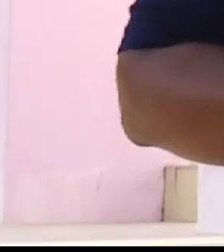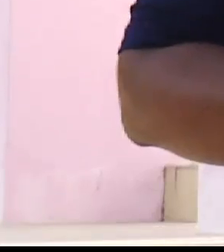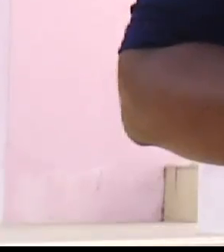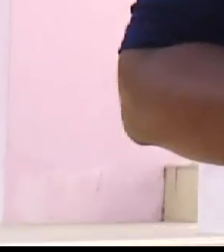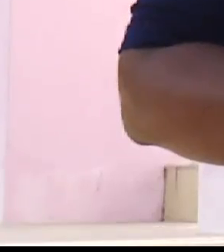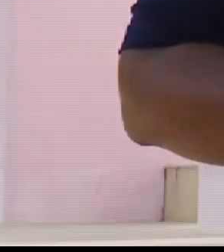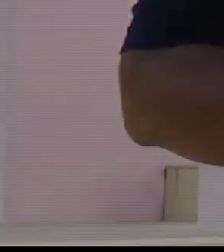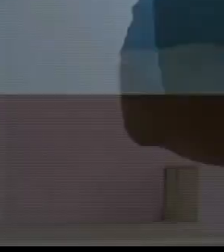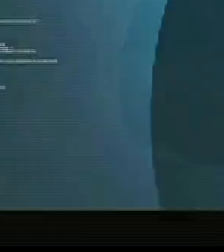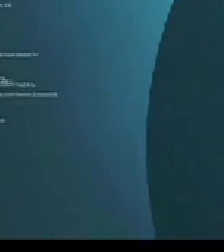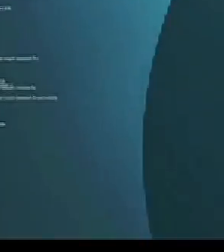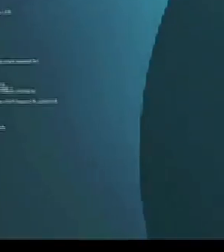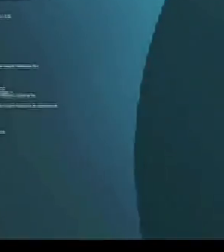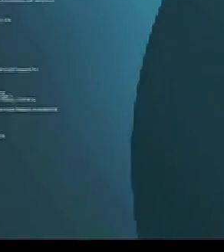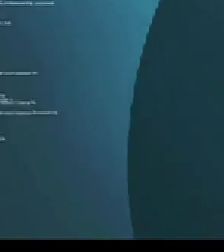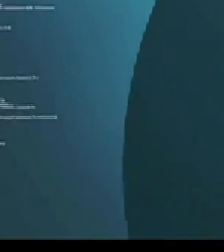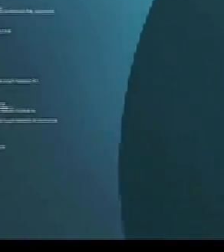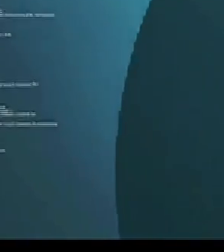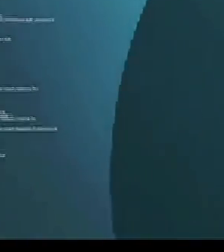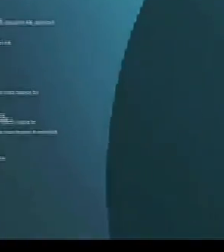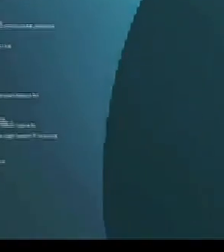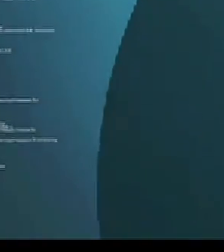tuned.